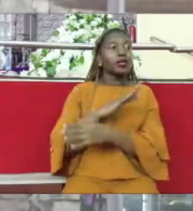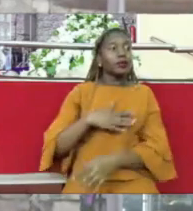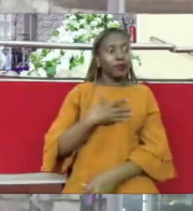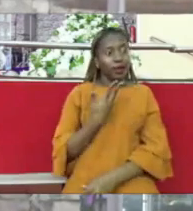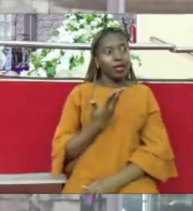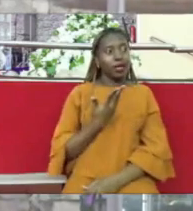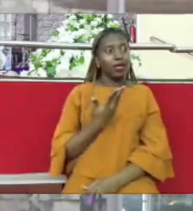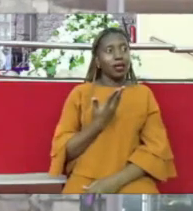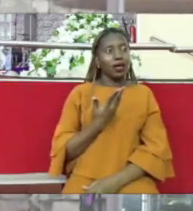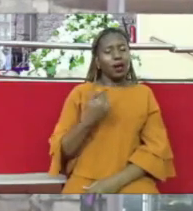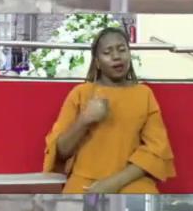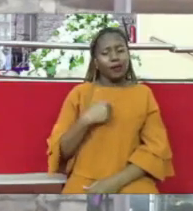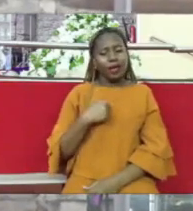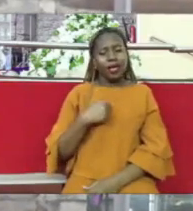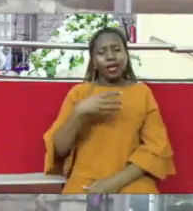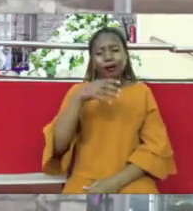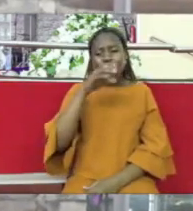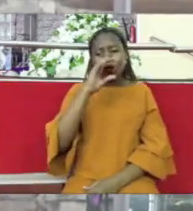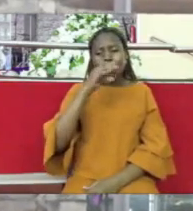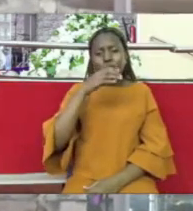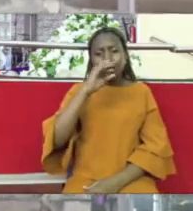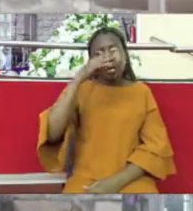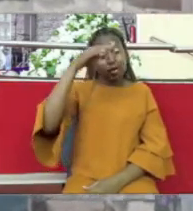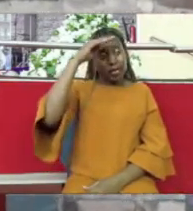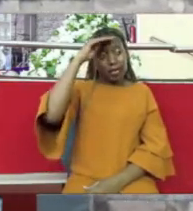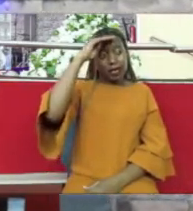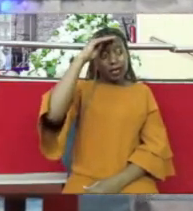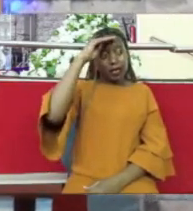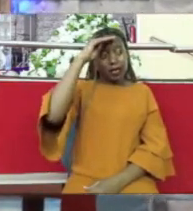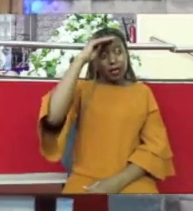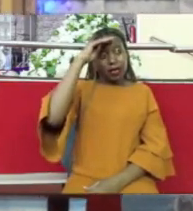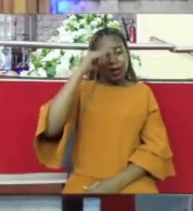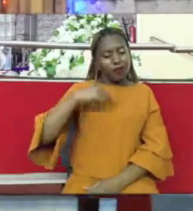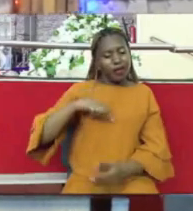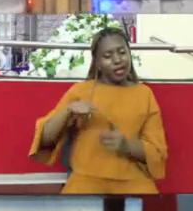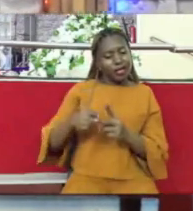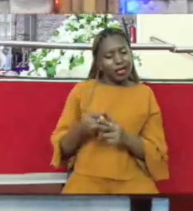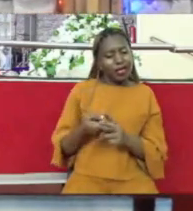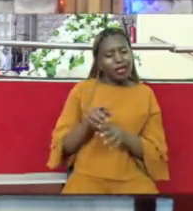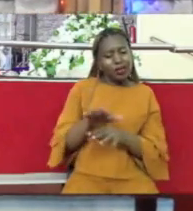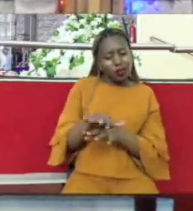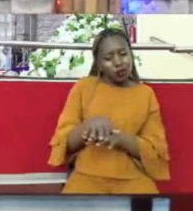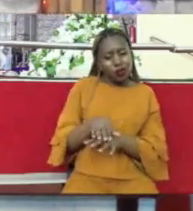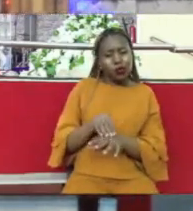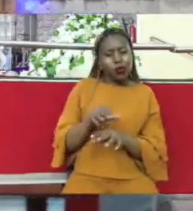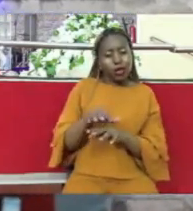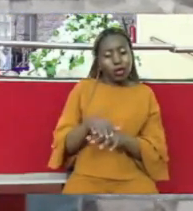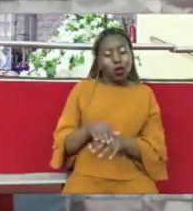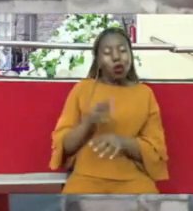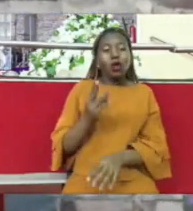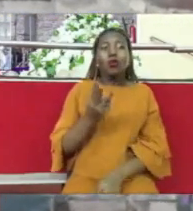myself drinking. Nimejipata nikinywa pombe. I started mdogo mdogo with wine and got to alcohol. Nikaanza